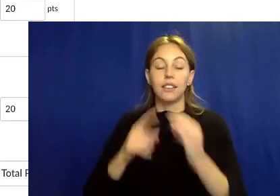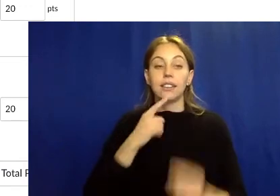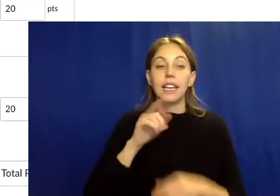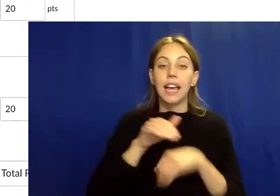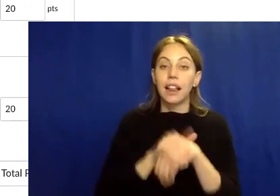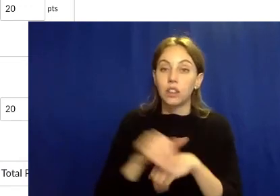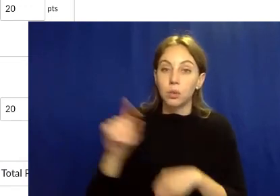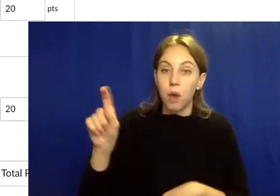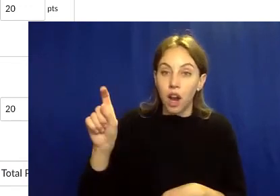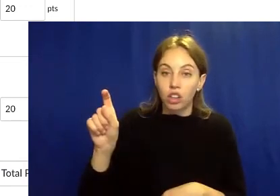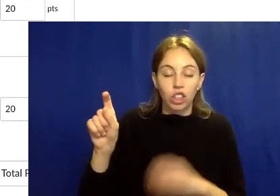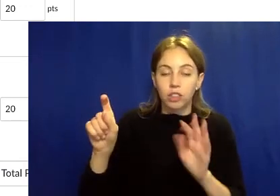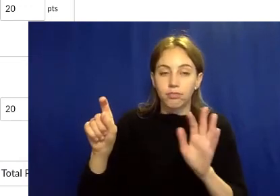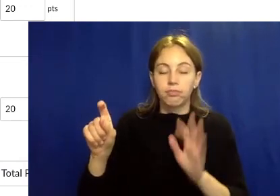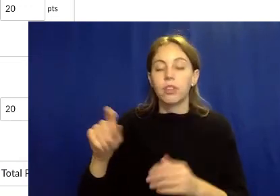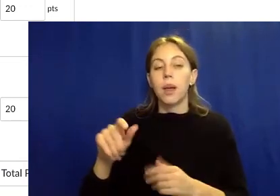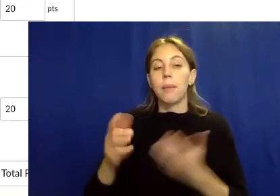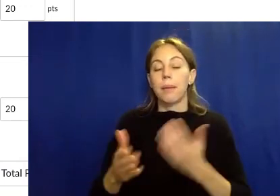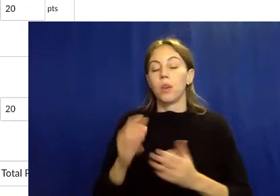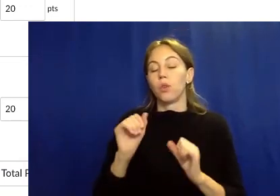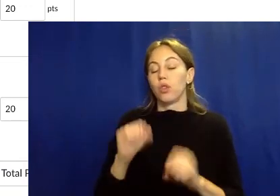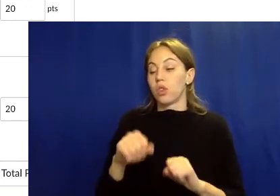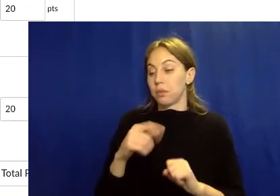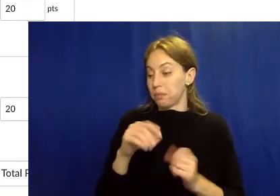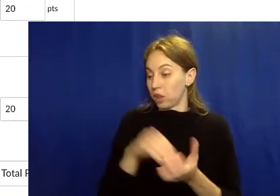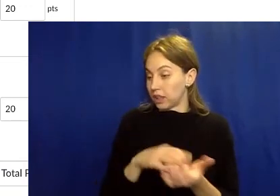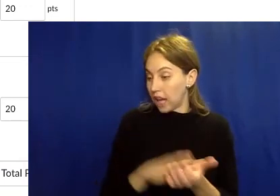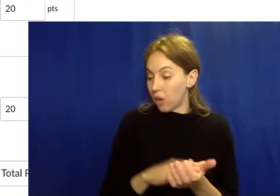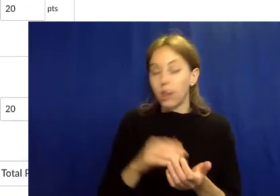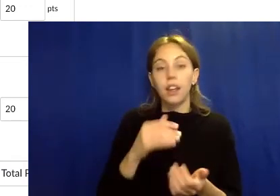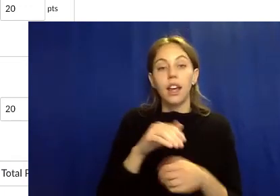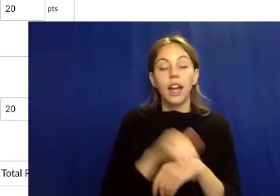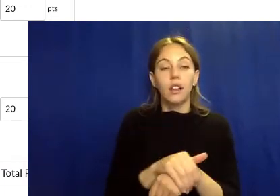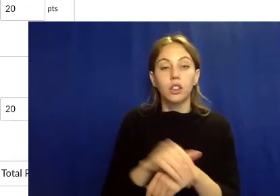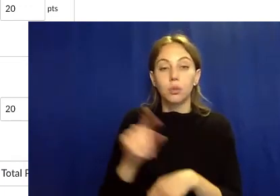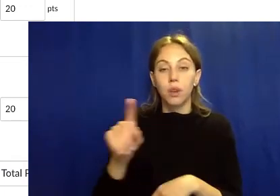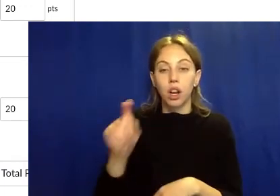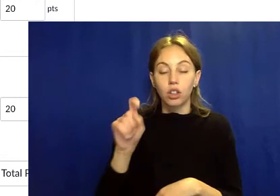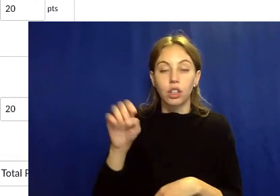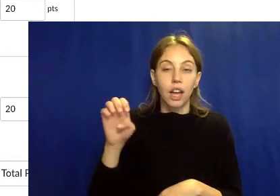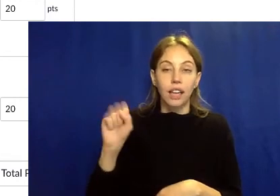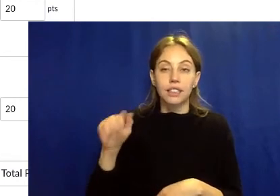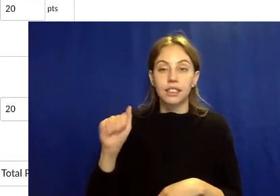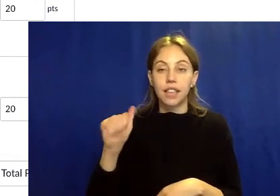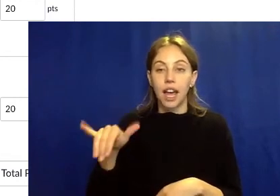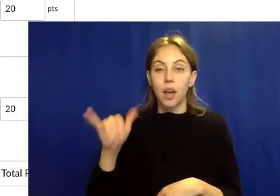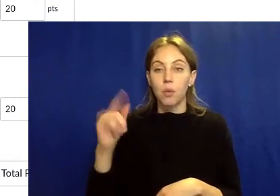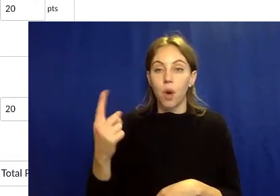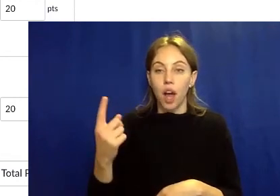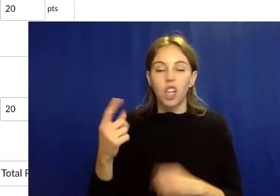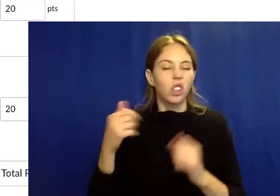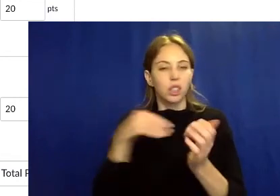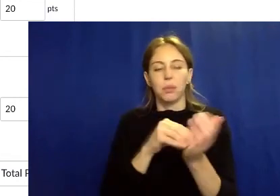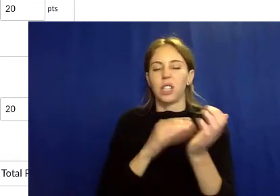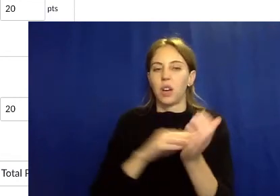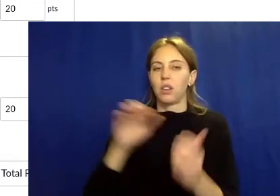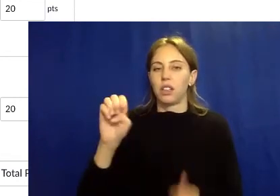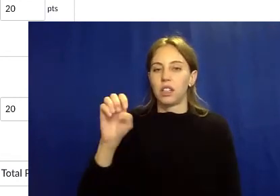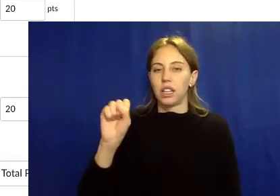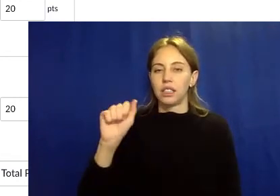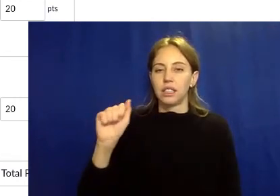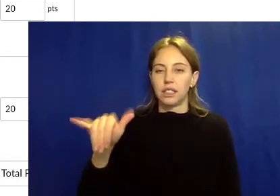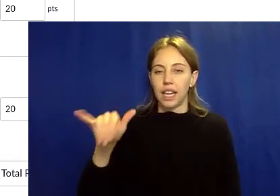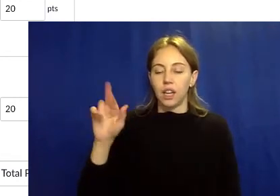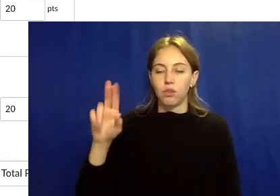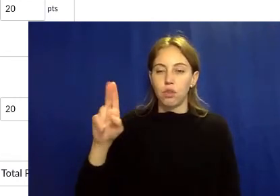for example, English 100 Essay 1, you might just say Essay Rubric.